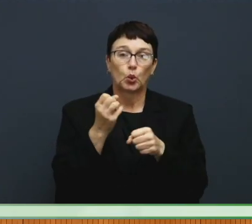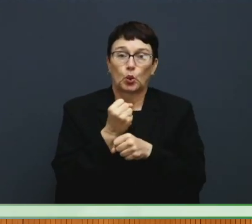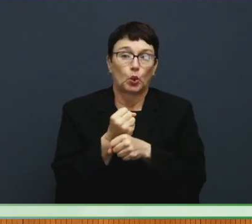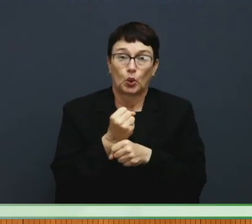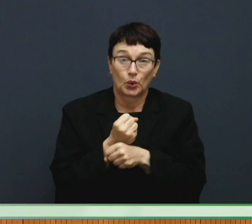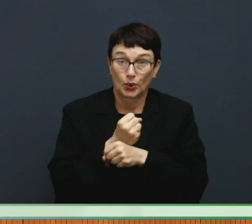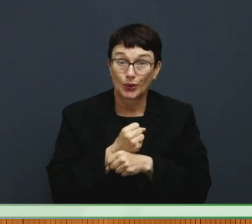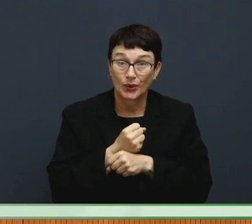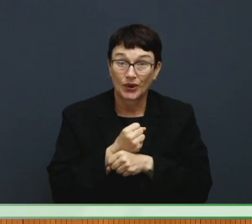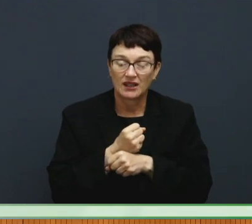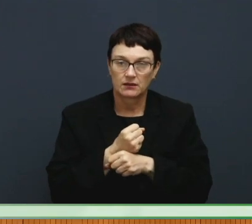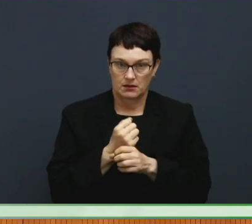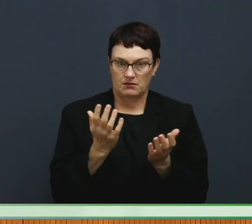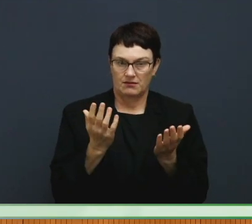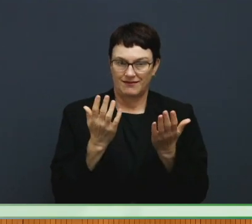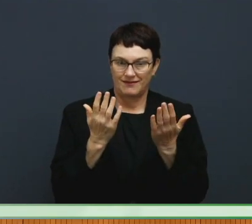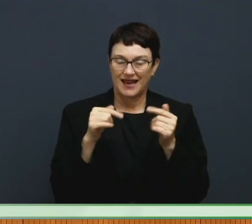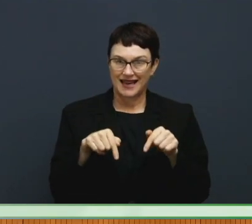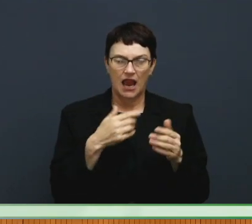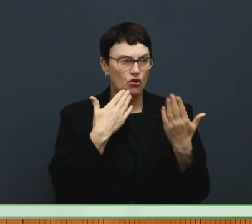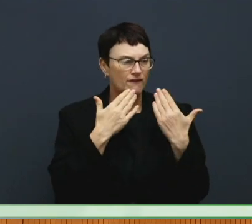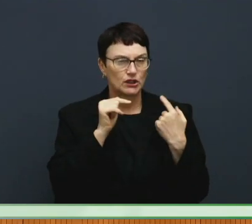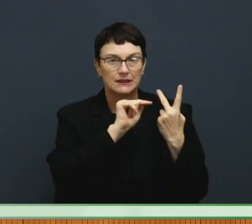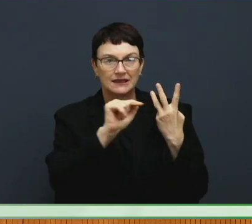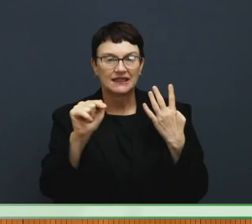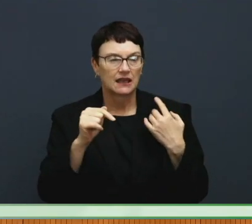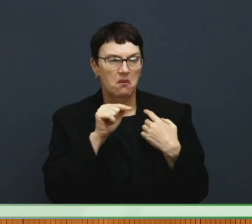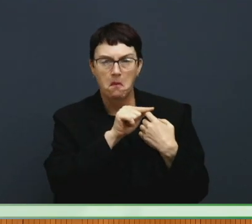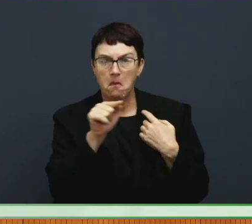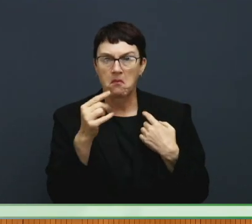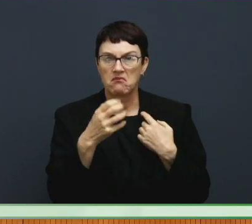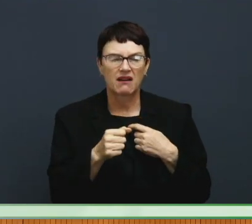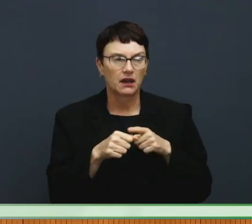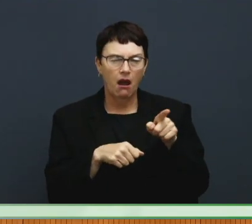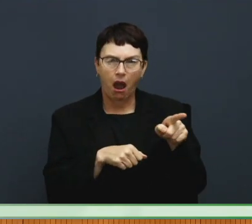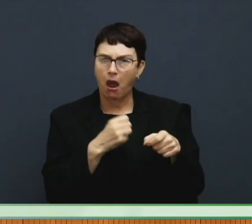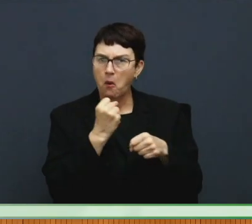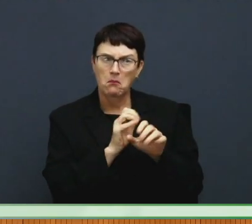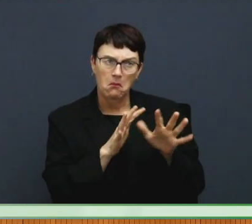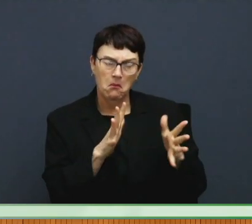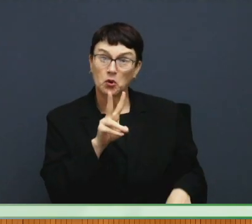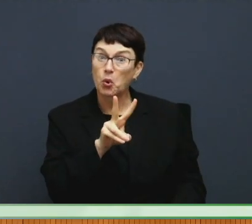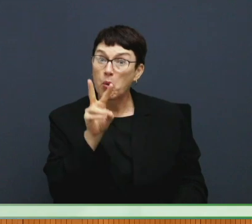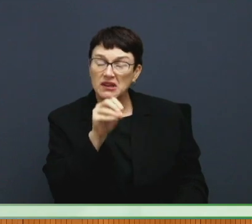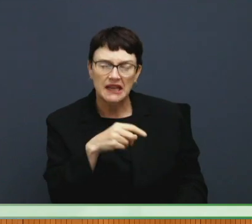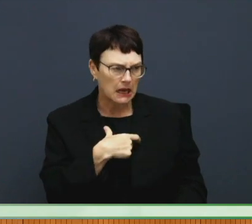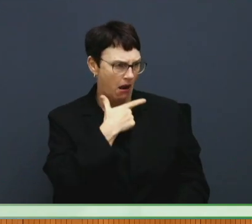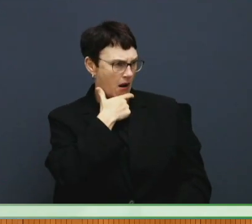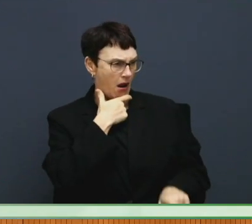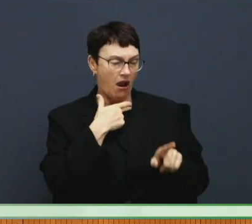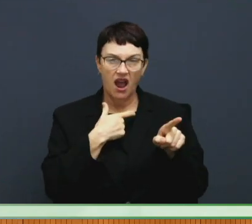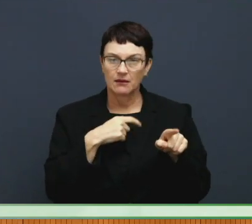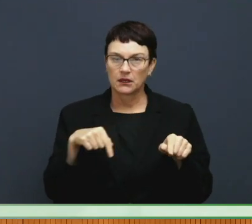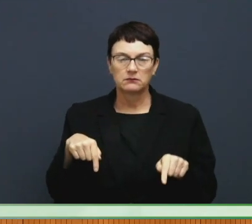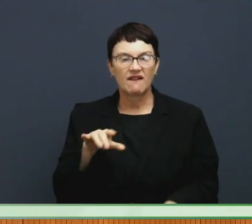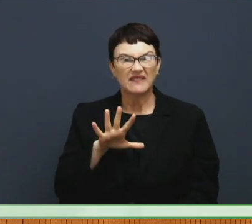I've been speaking to people at the conference who are living in countries with 2% unemployment. And then we've got this huge demand